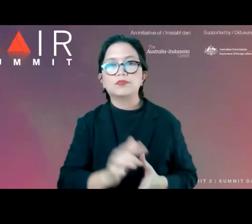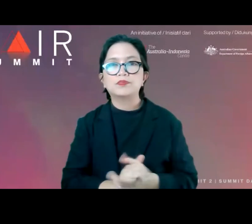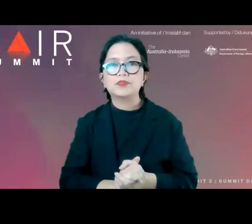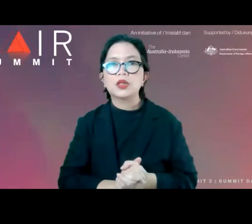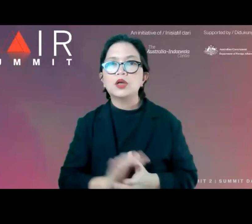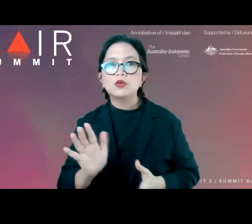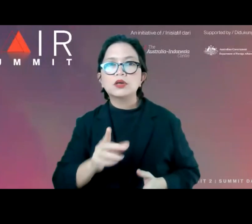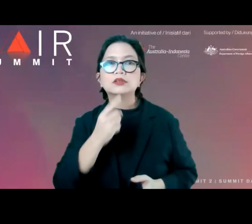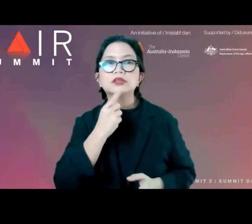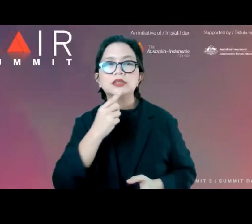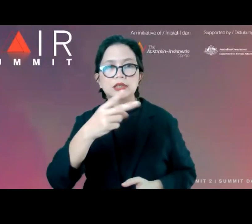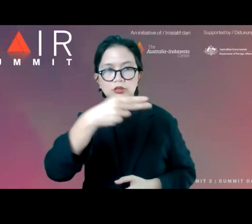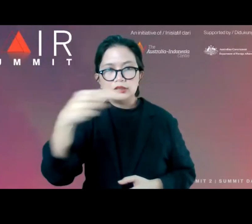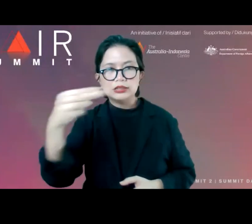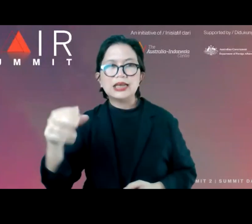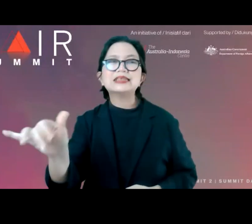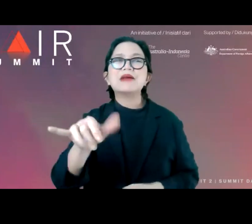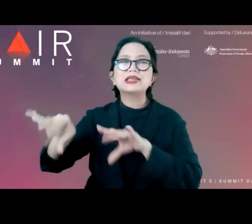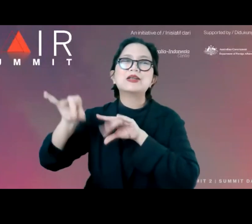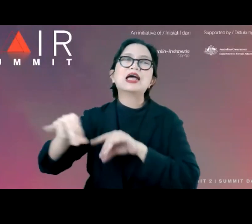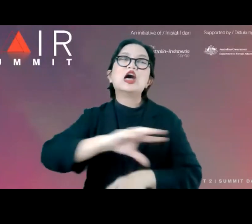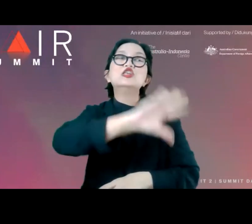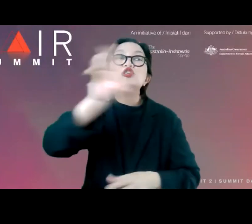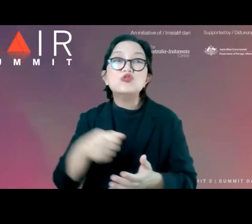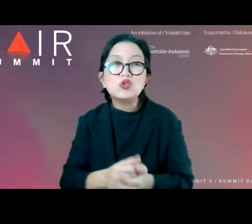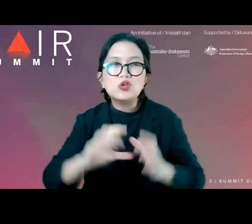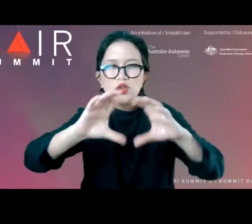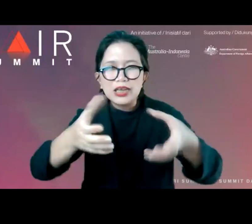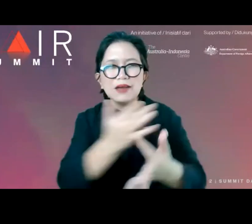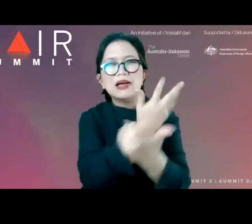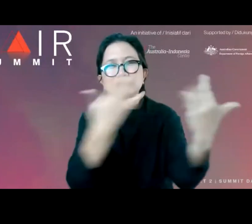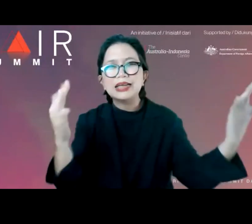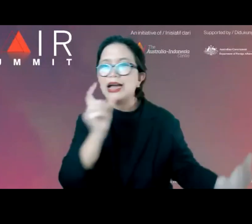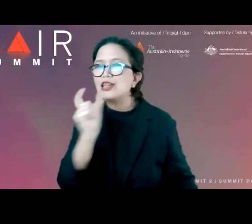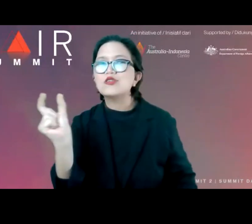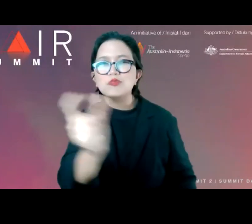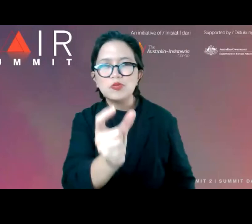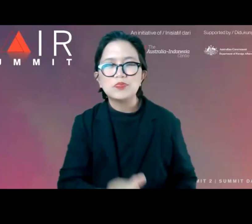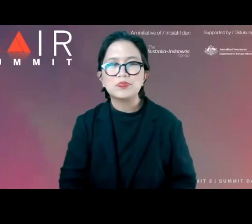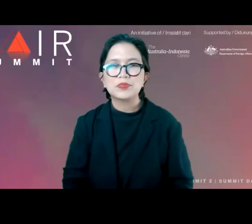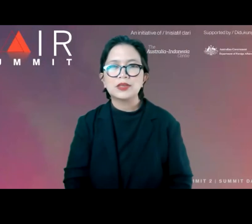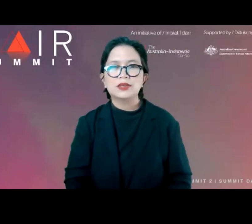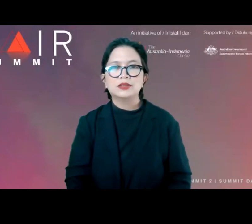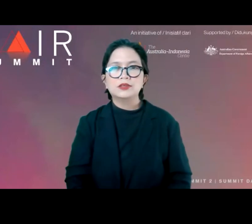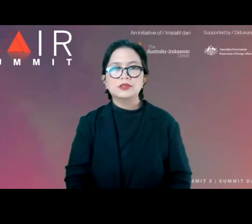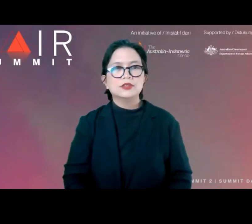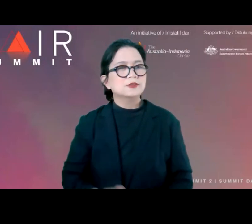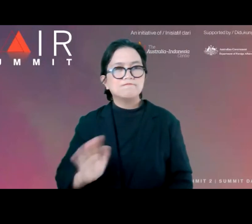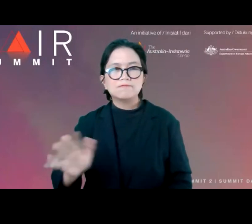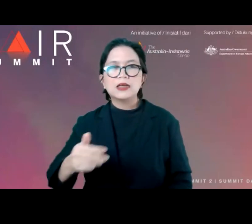is often not very nice to those people who are serving them, those health providers who